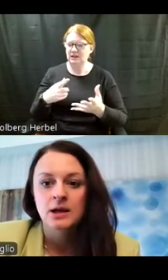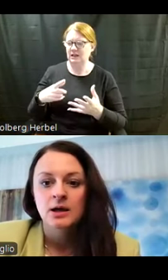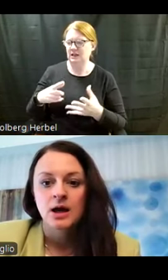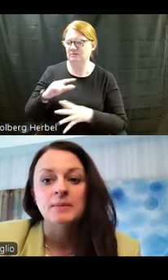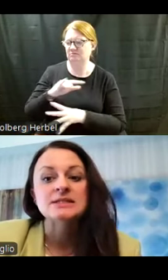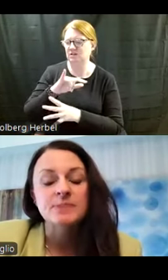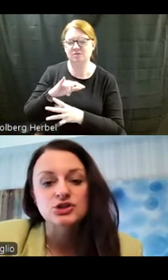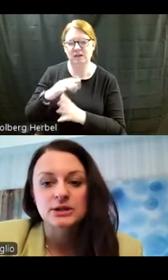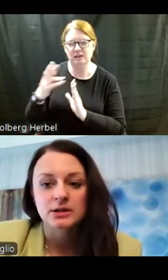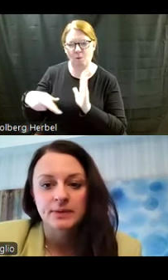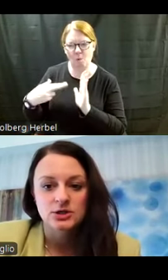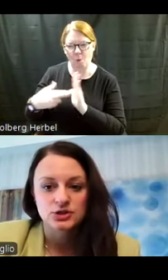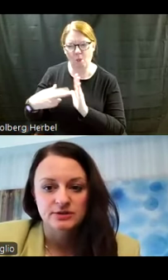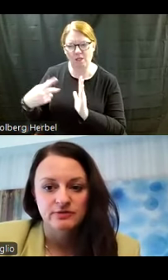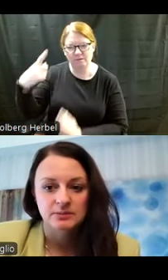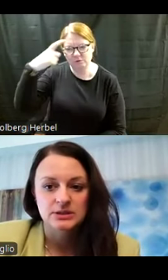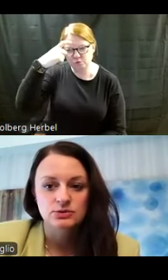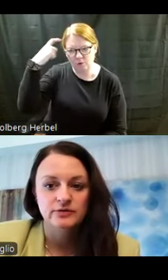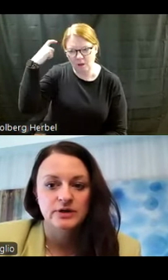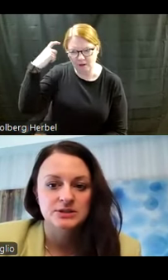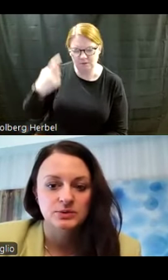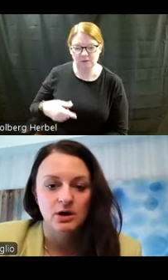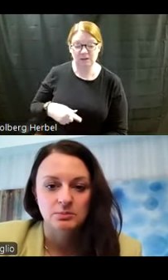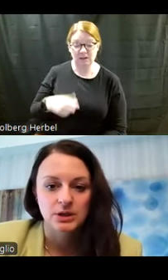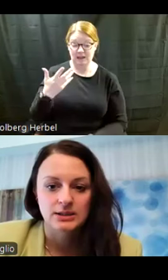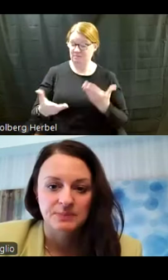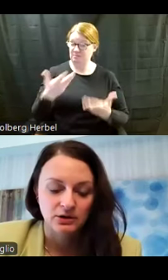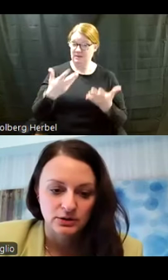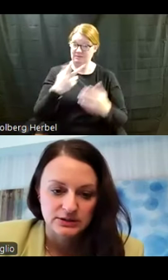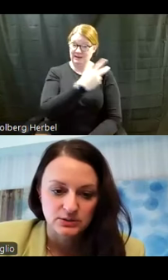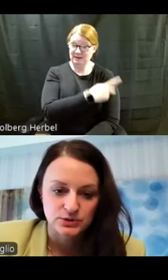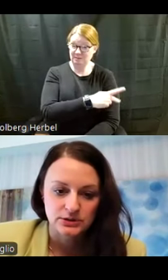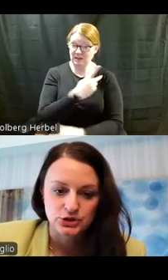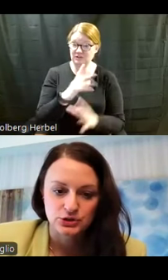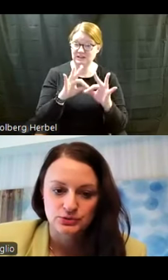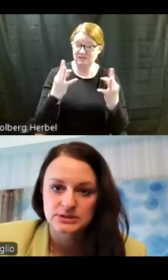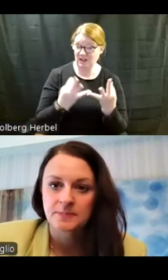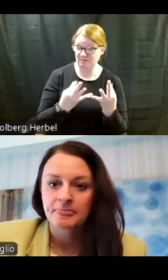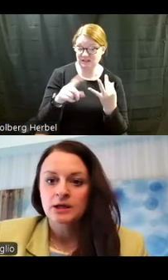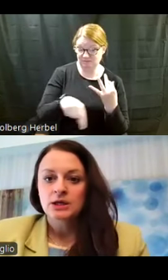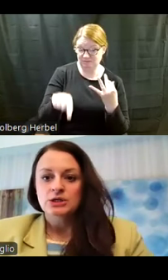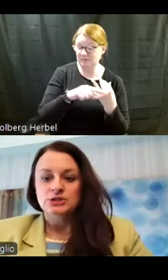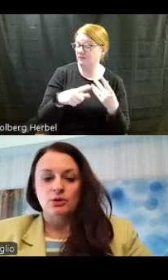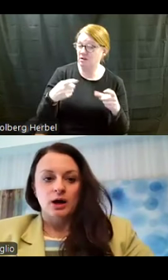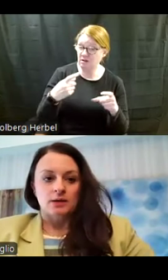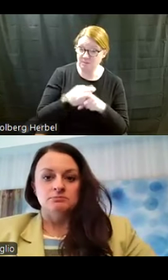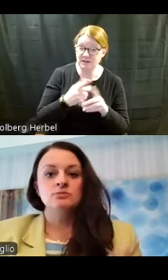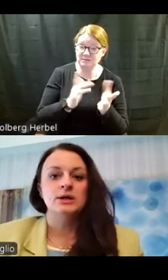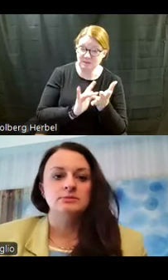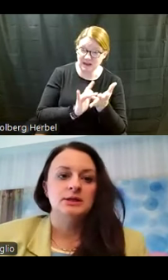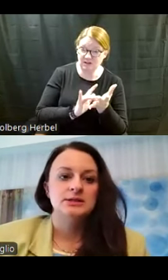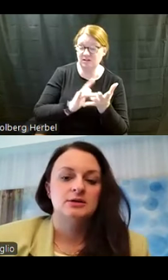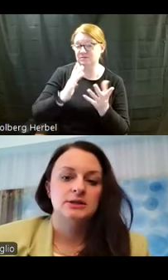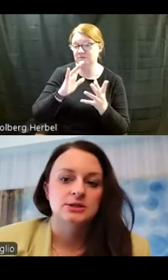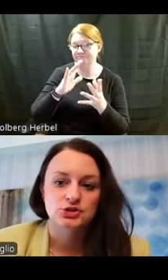system, especially in patients and families who are faced with complex medical and social issues. So